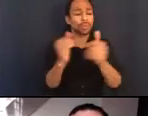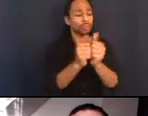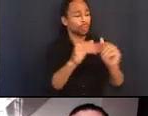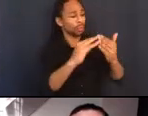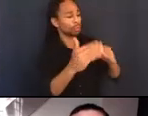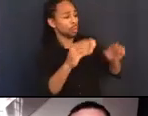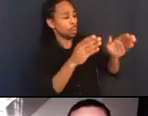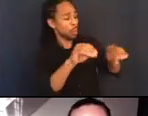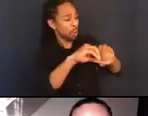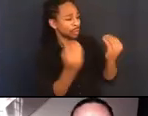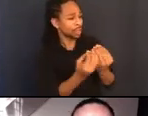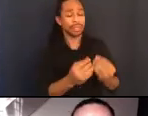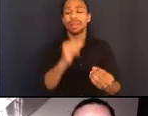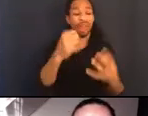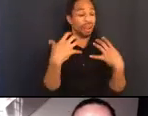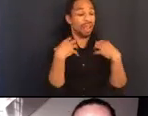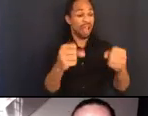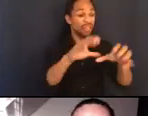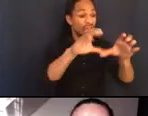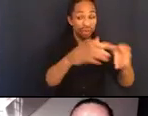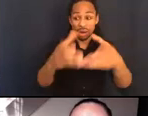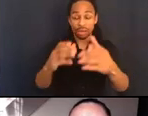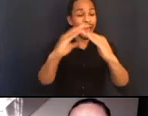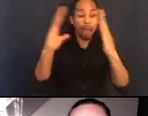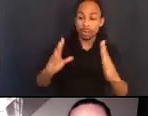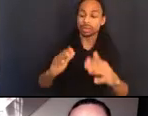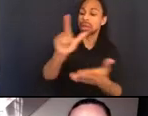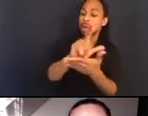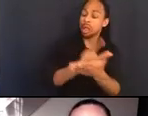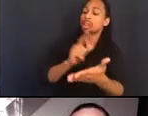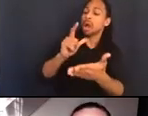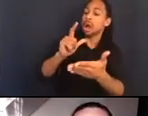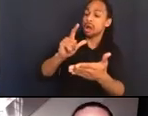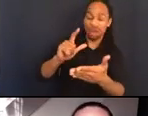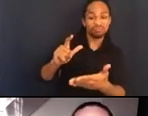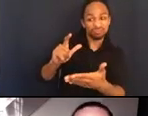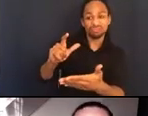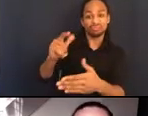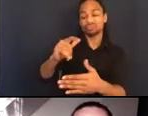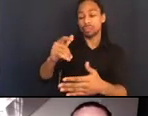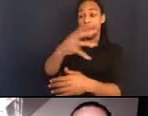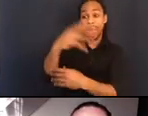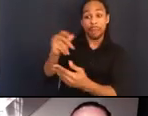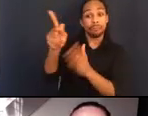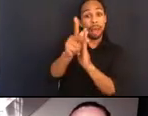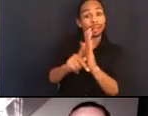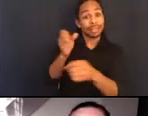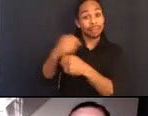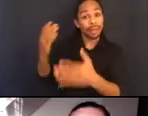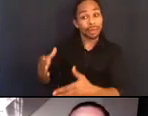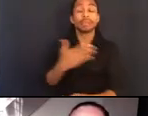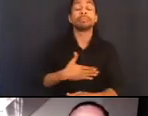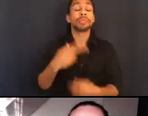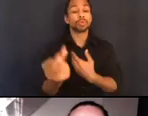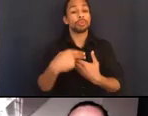organizations, non-health sectors such as housing and law enforcement, and with policymakers. So before we begin, please join me for a moment of silence